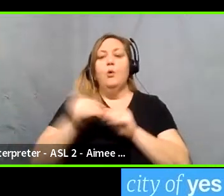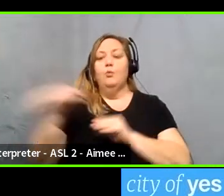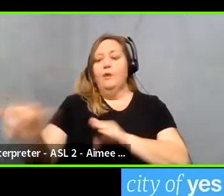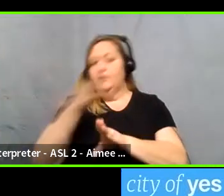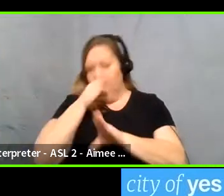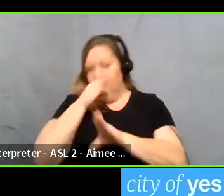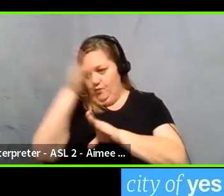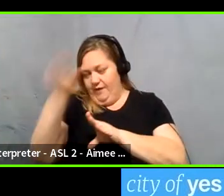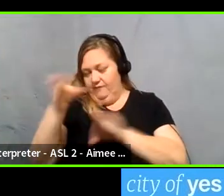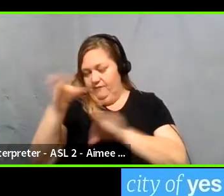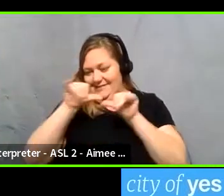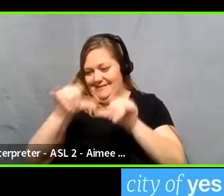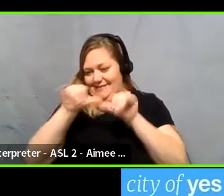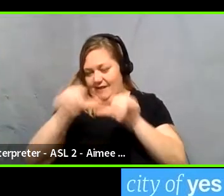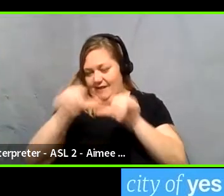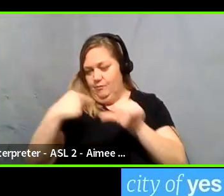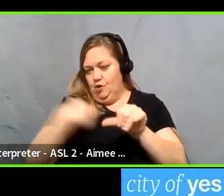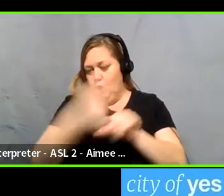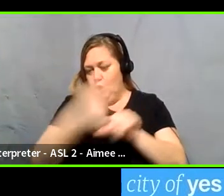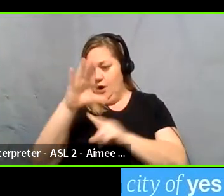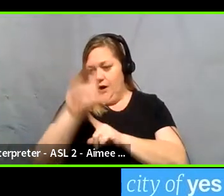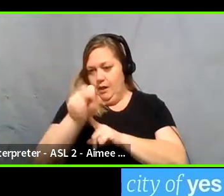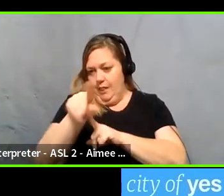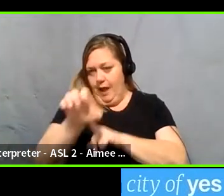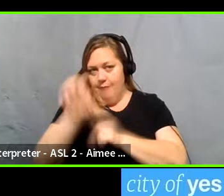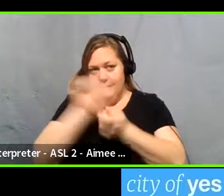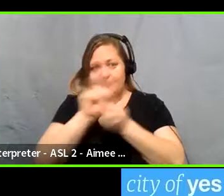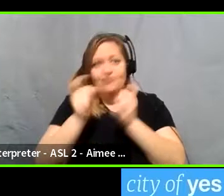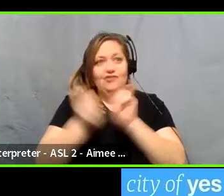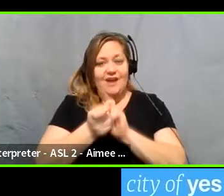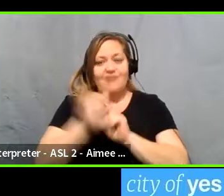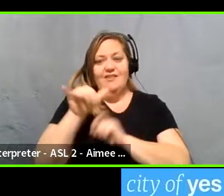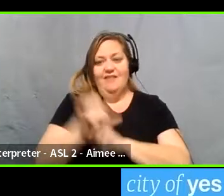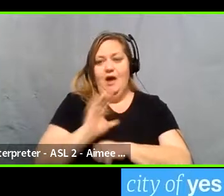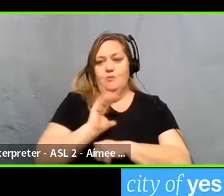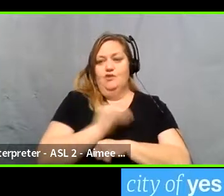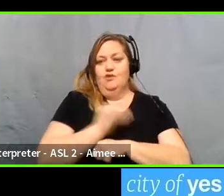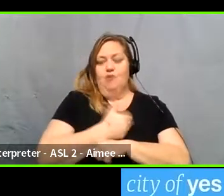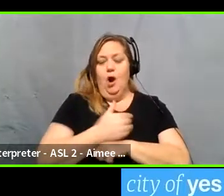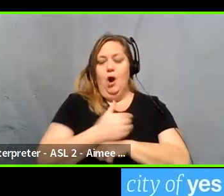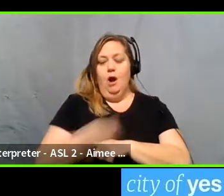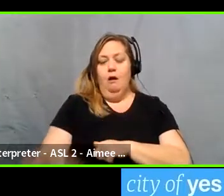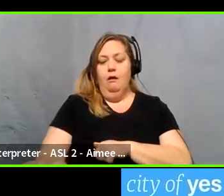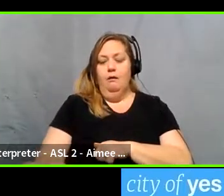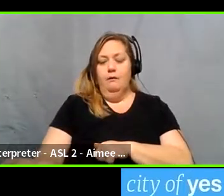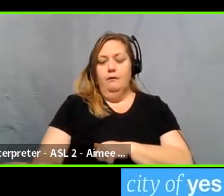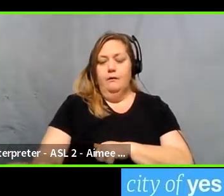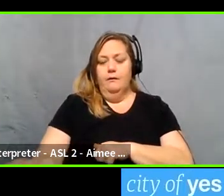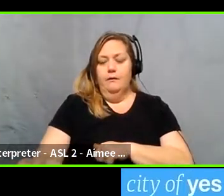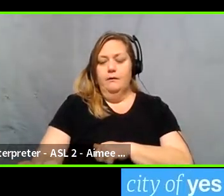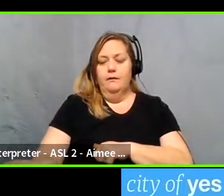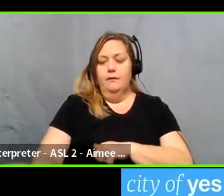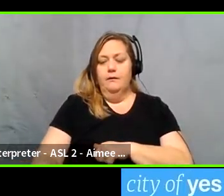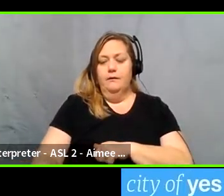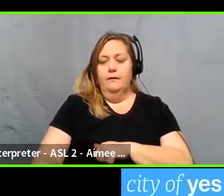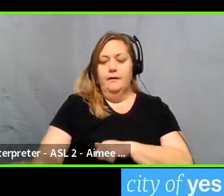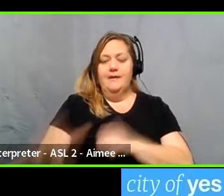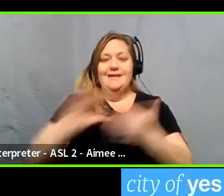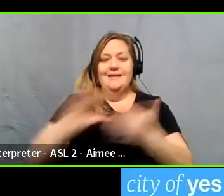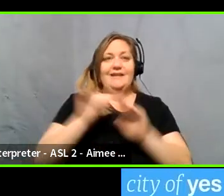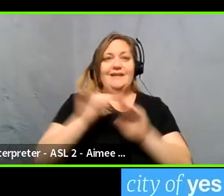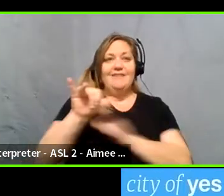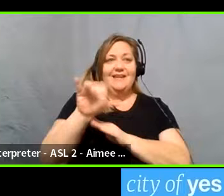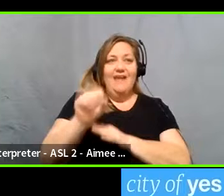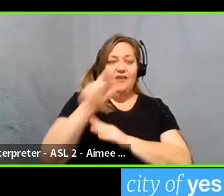towards sustainability and our climate change. So that was our City of Yes for Carbon Neutrality. If you are